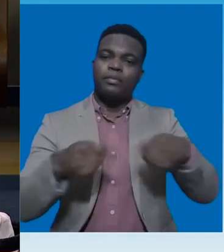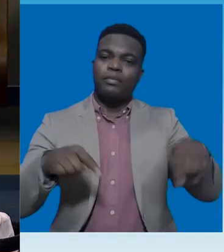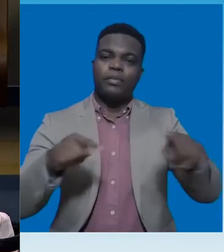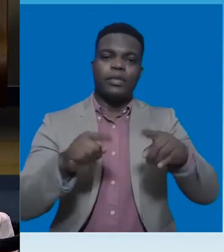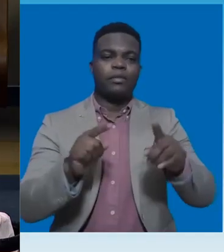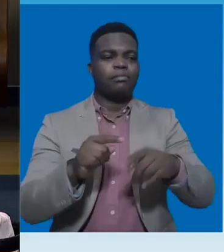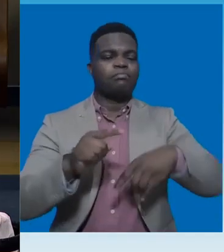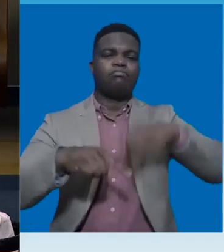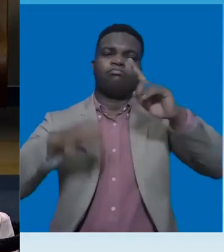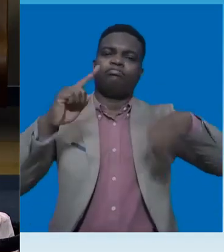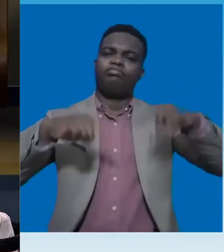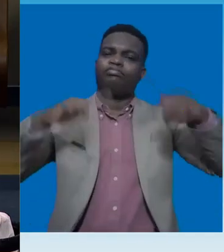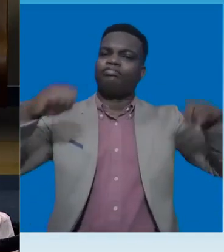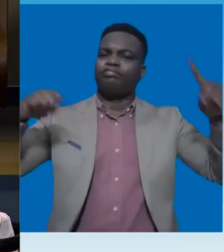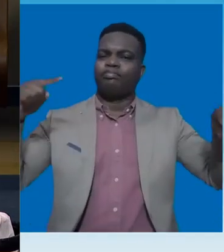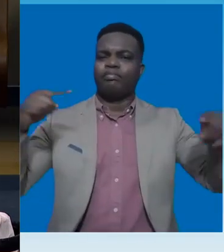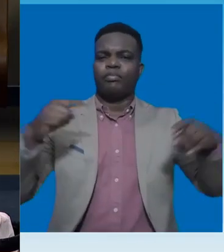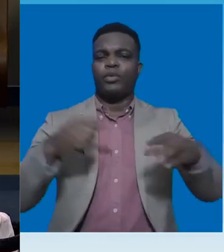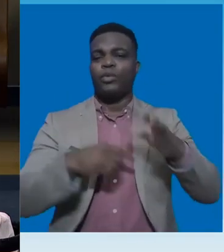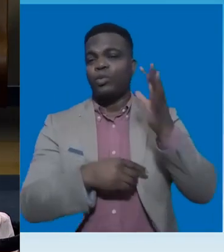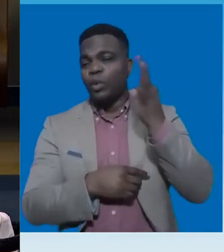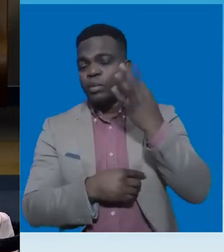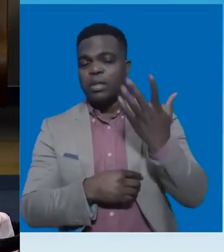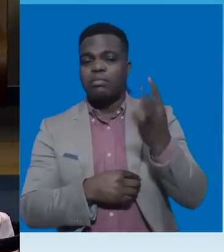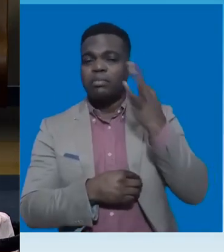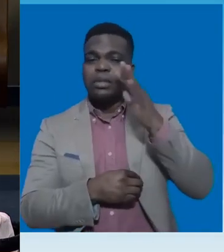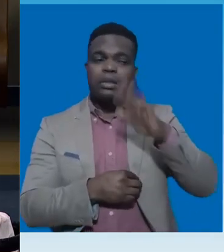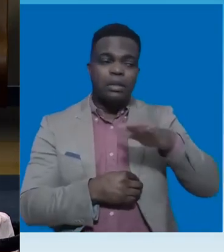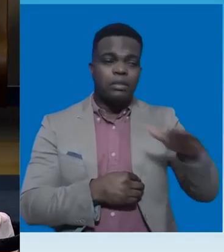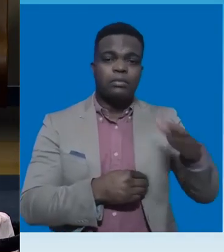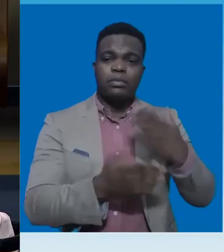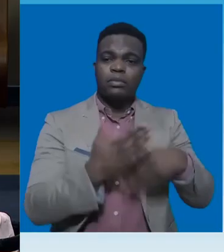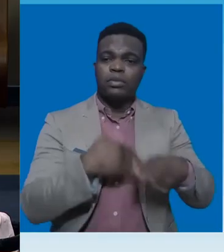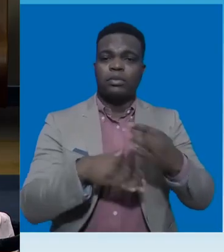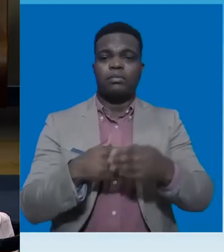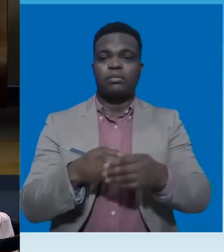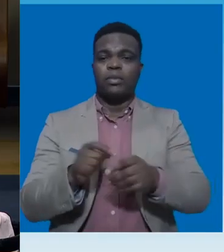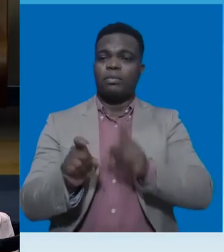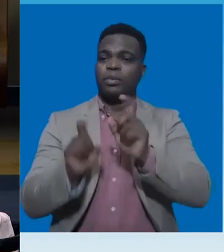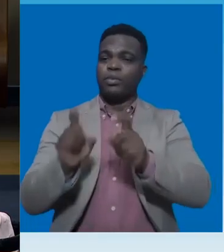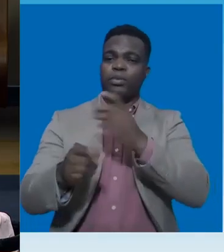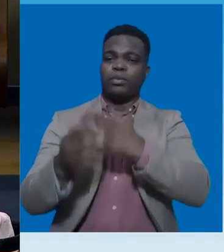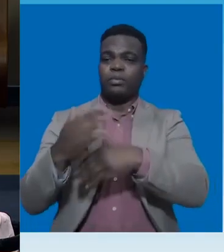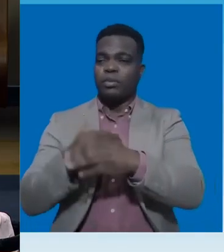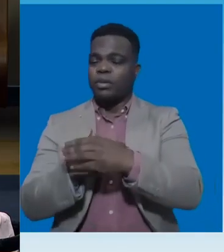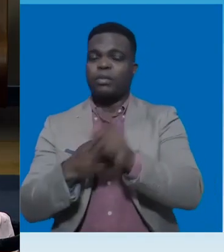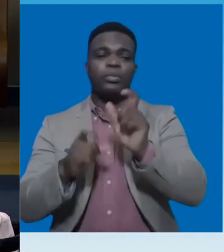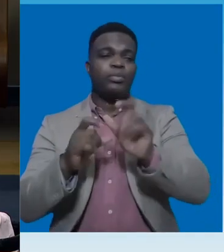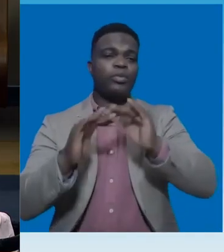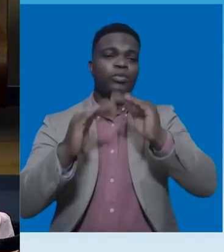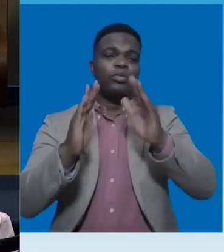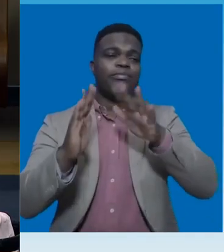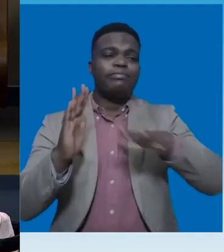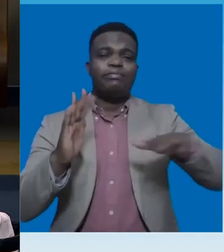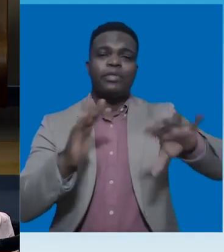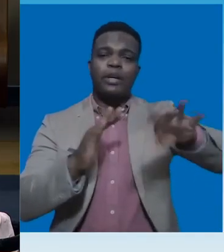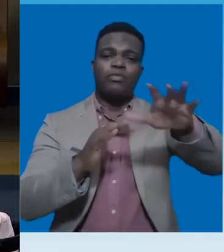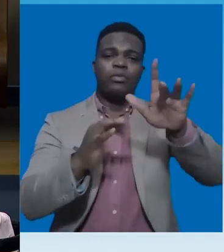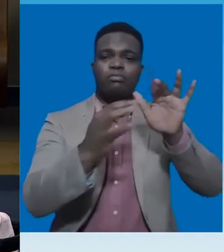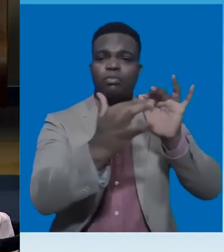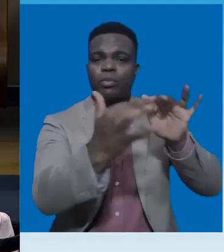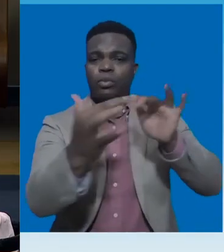disabilities, persons with disabilities in conflict setting, indigenous persons with disabilities, and other